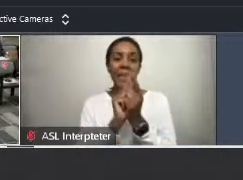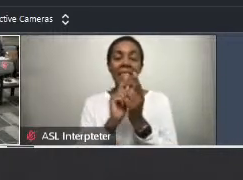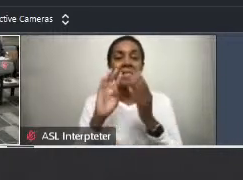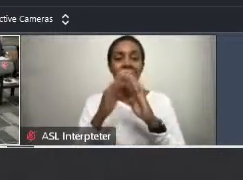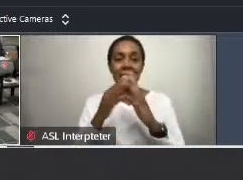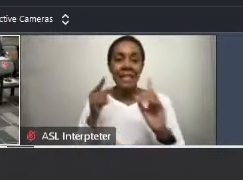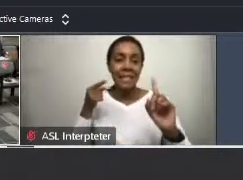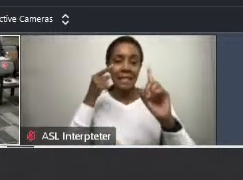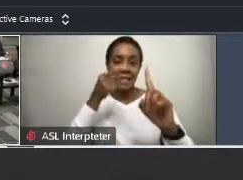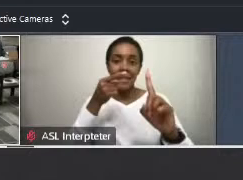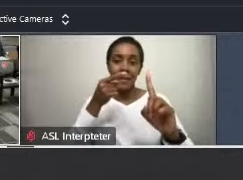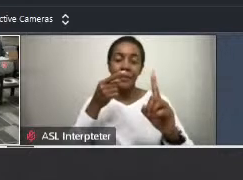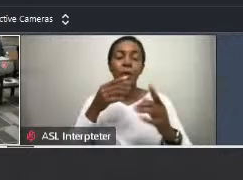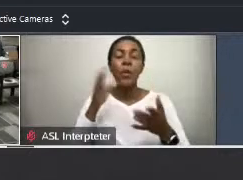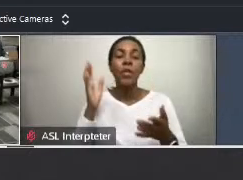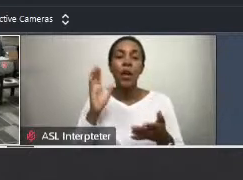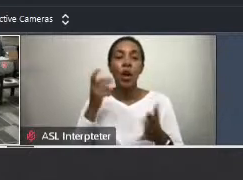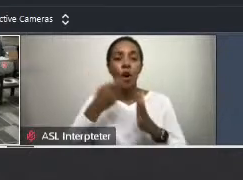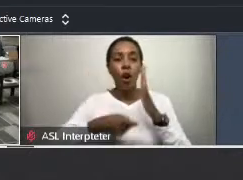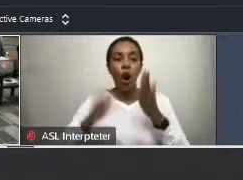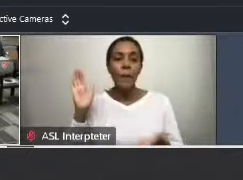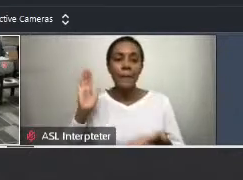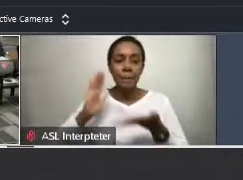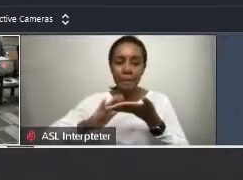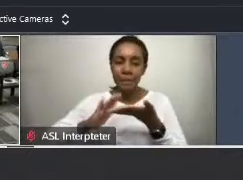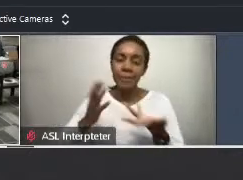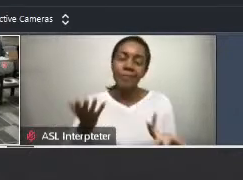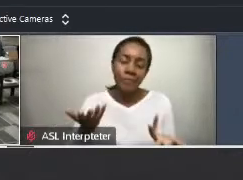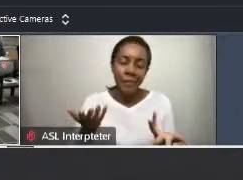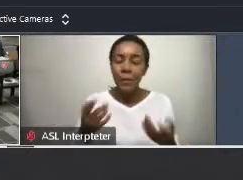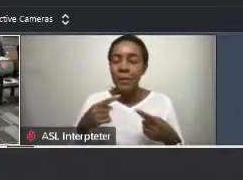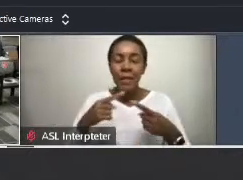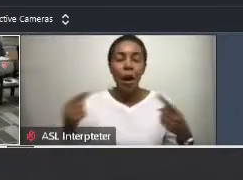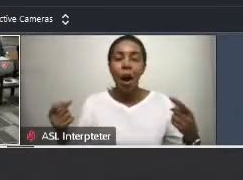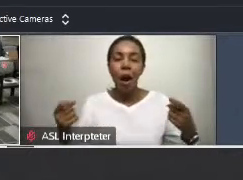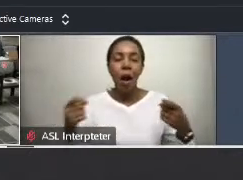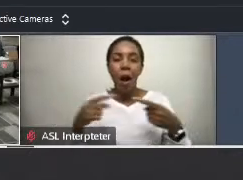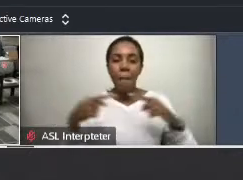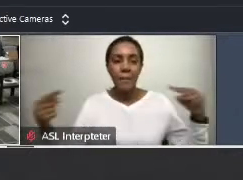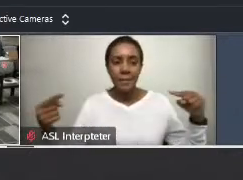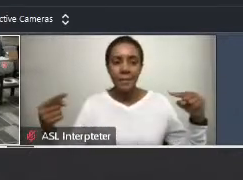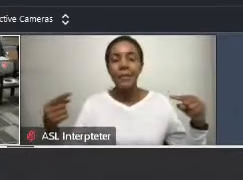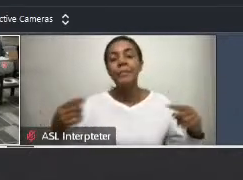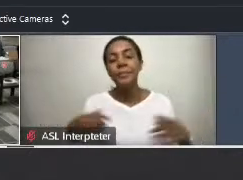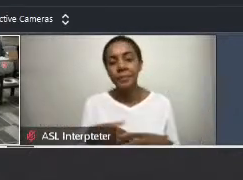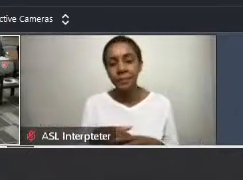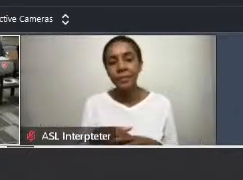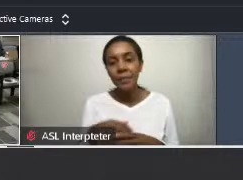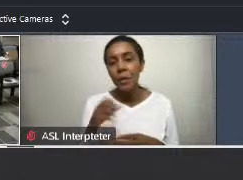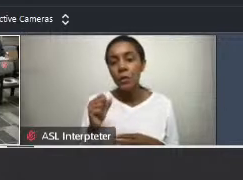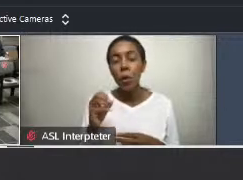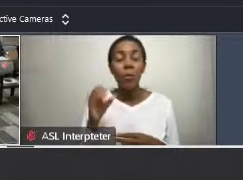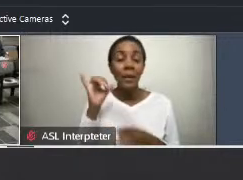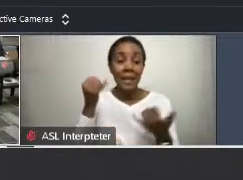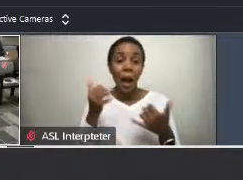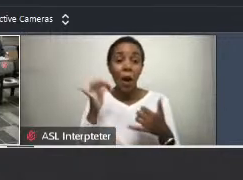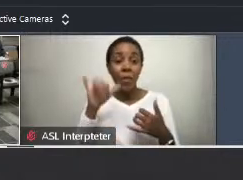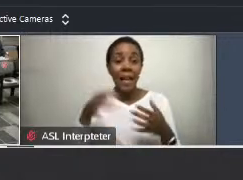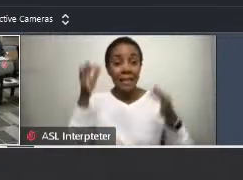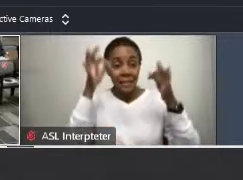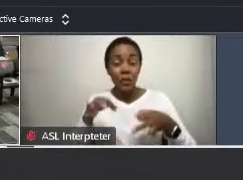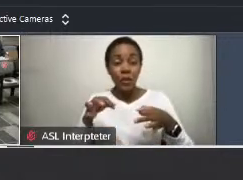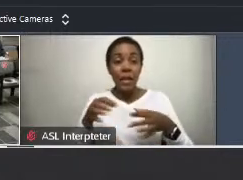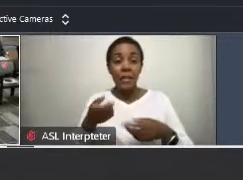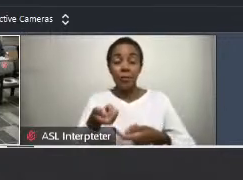helping to keep our costs down. Basically the opposite. We talked much about that. Memphis 3.0 has reversed that decision. We did